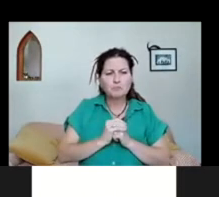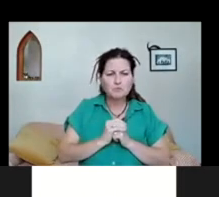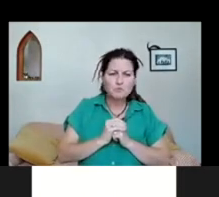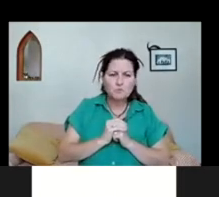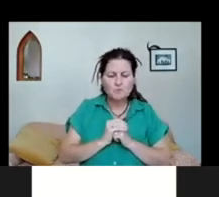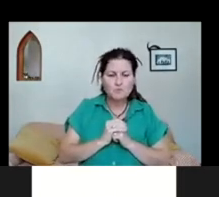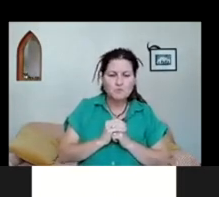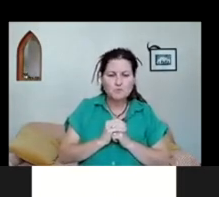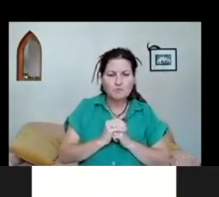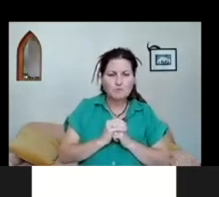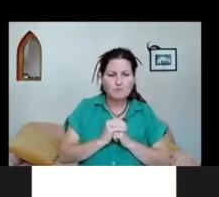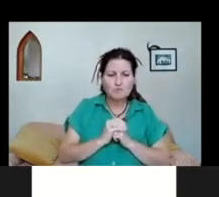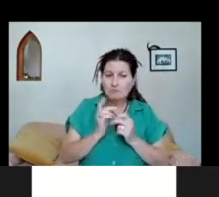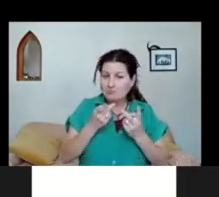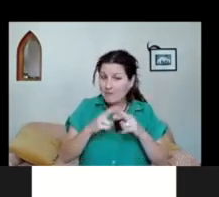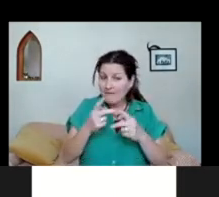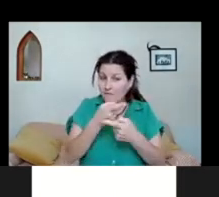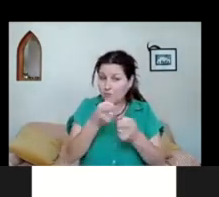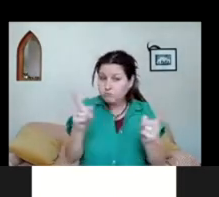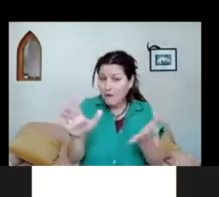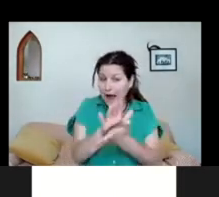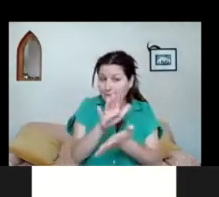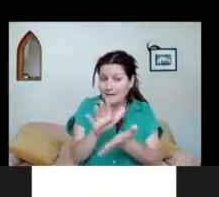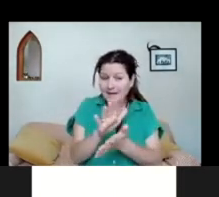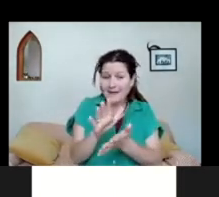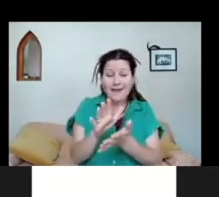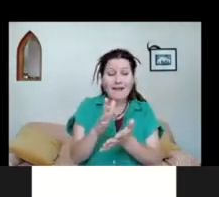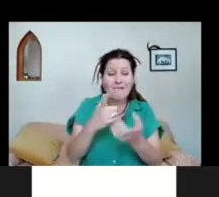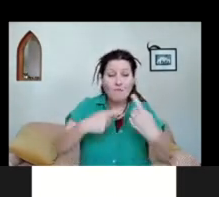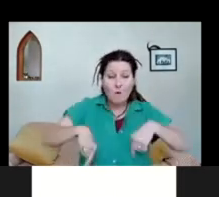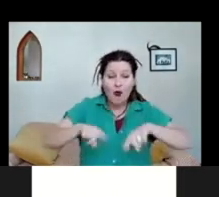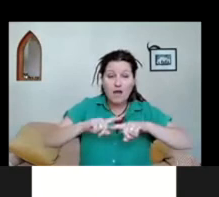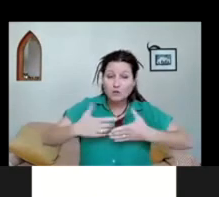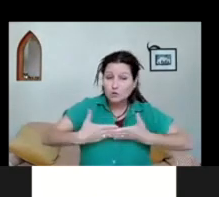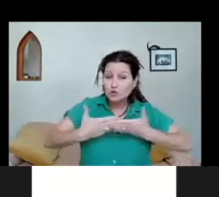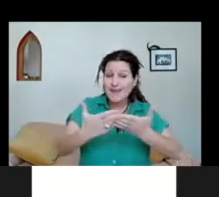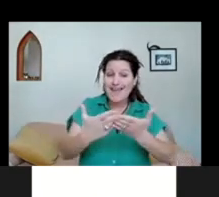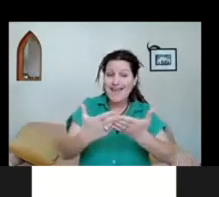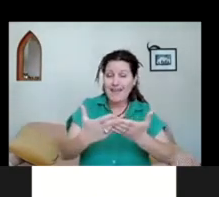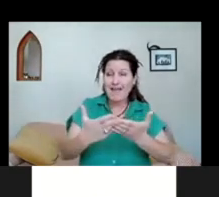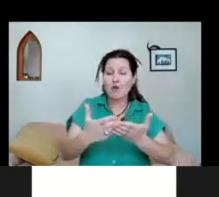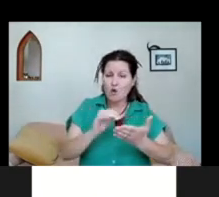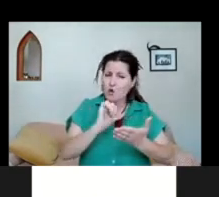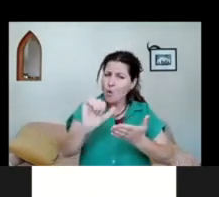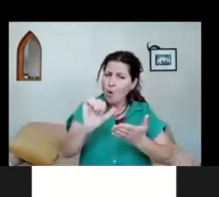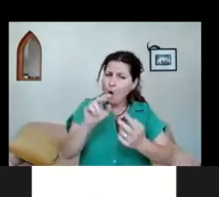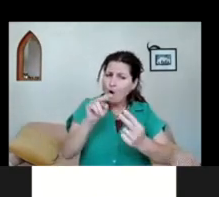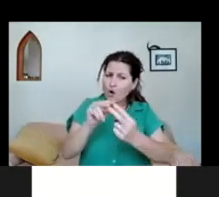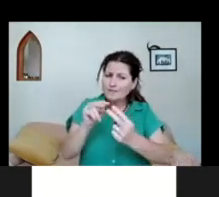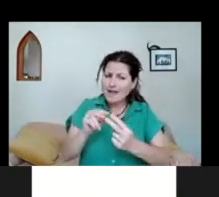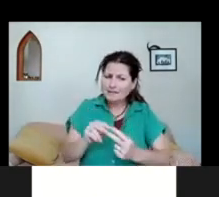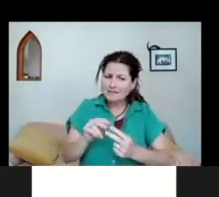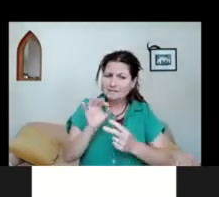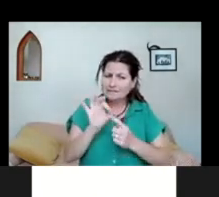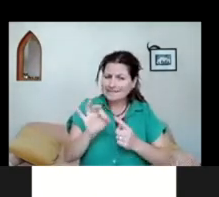if you're happy for us to share your contact with,